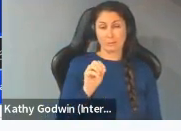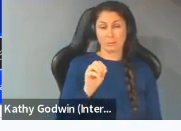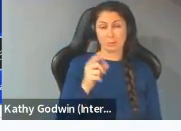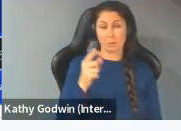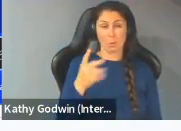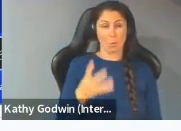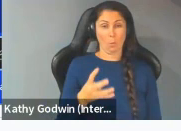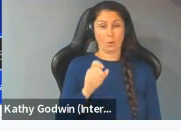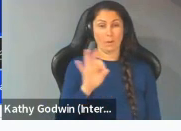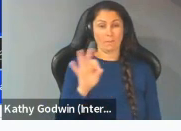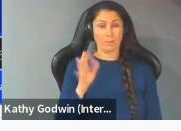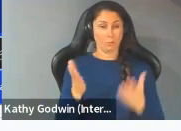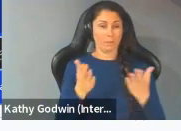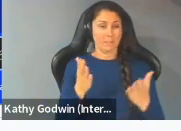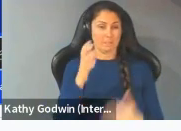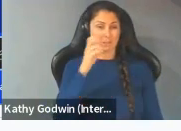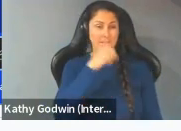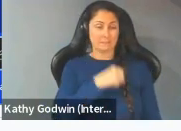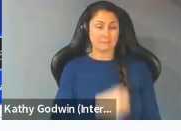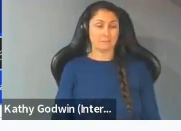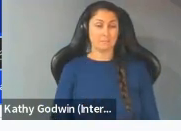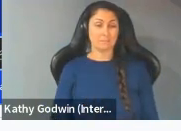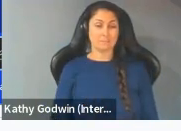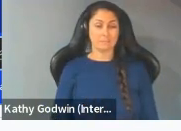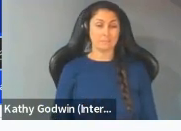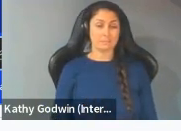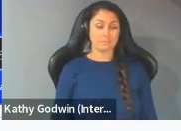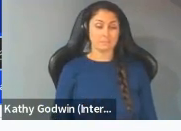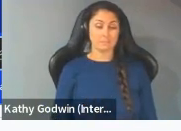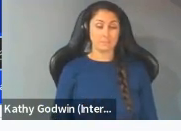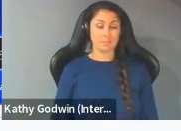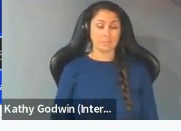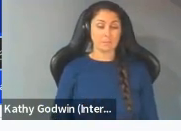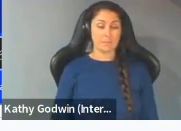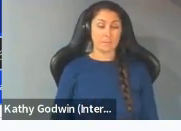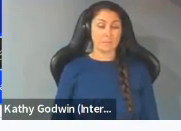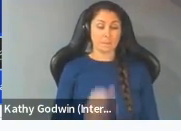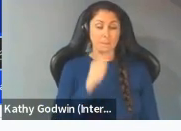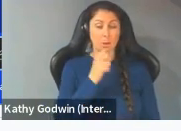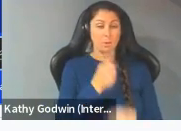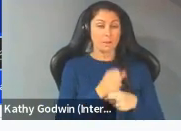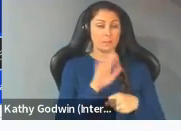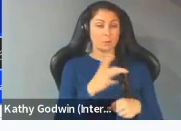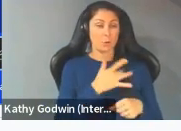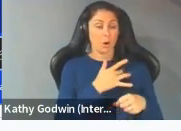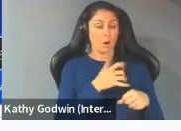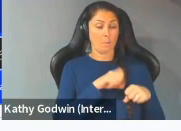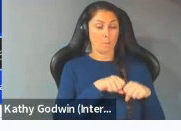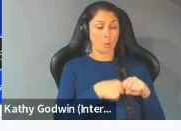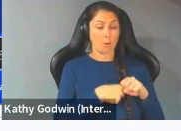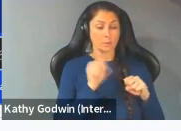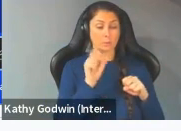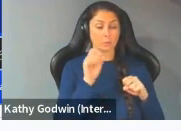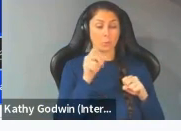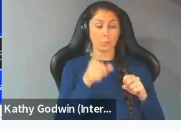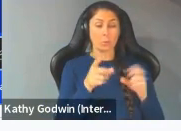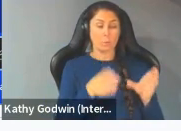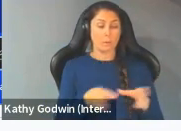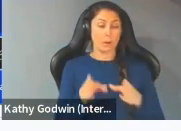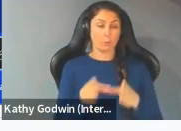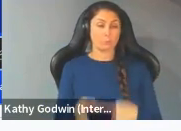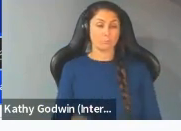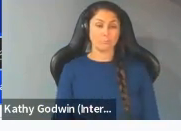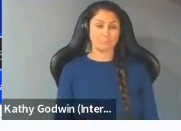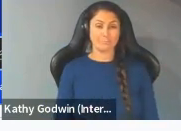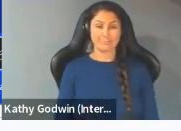services missed. Just do not get your heart broken, just so you're prepared.